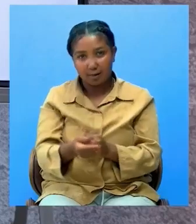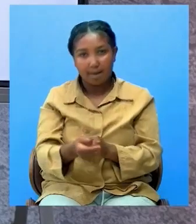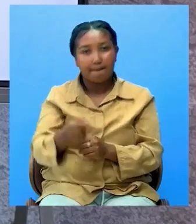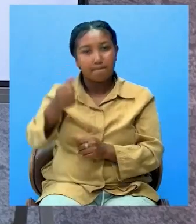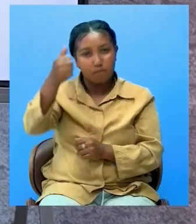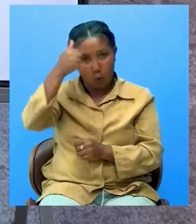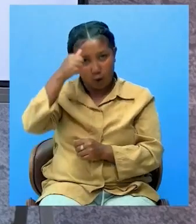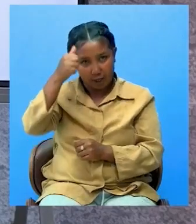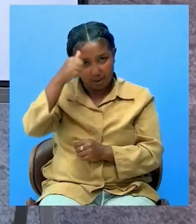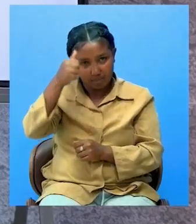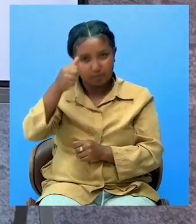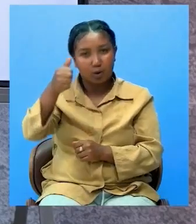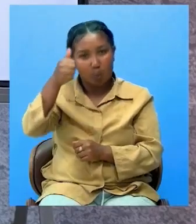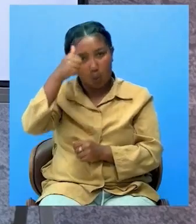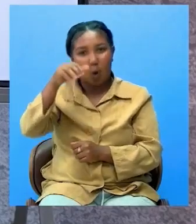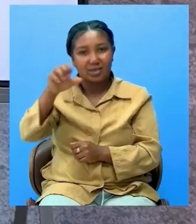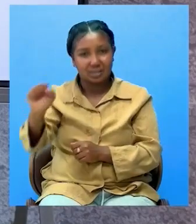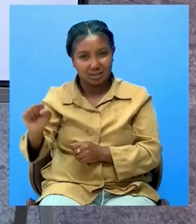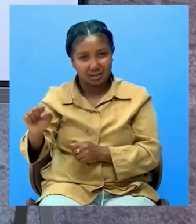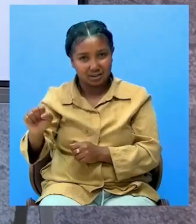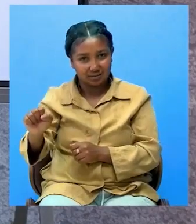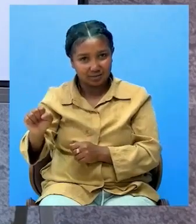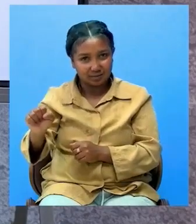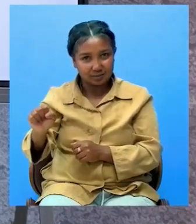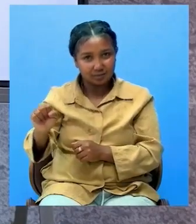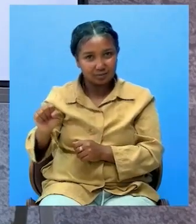boy, boys,